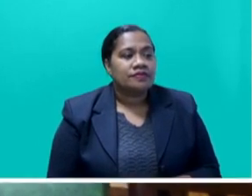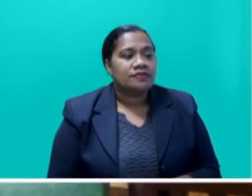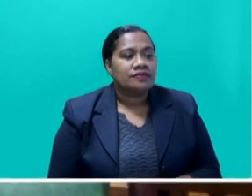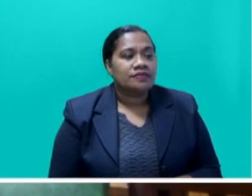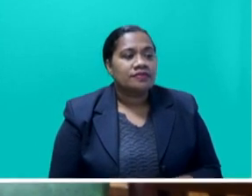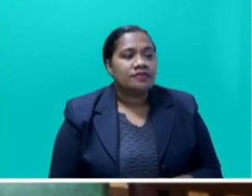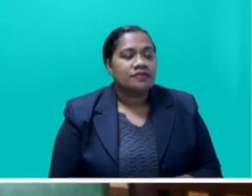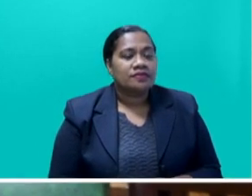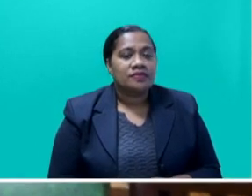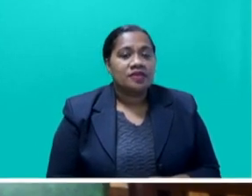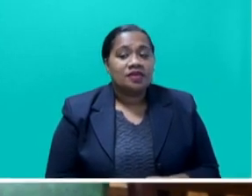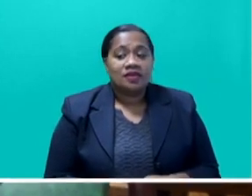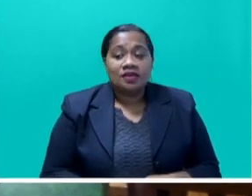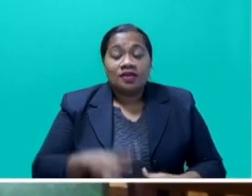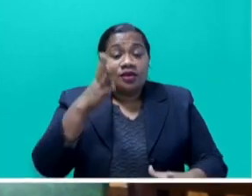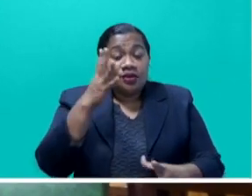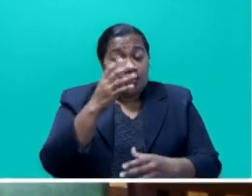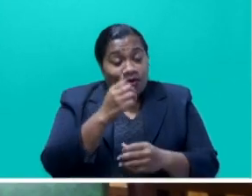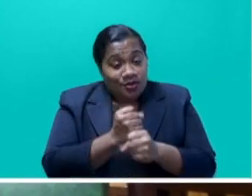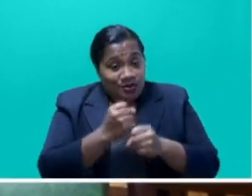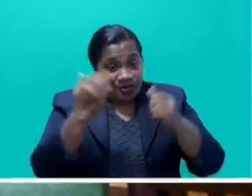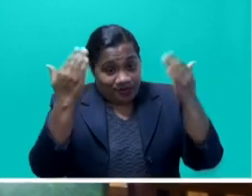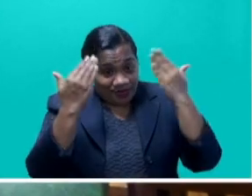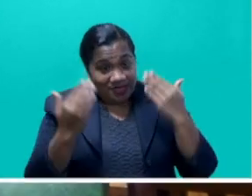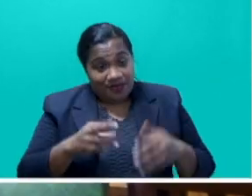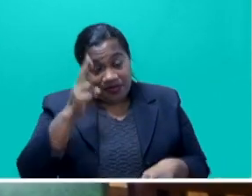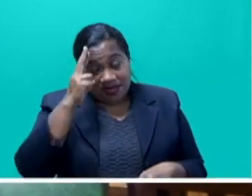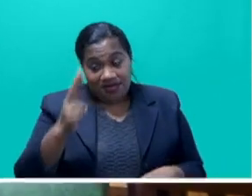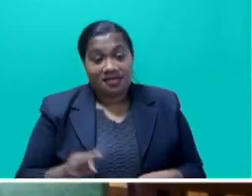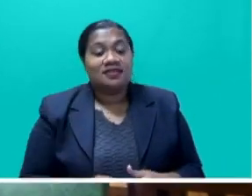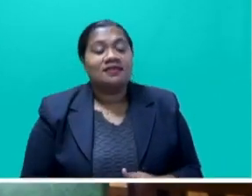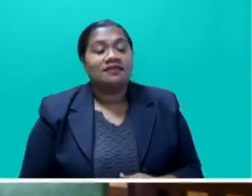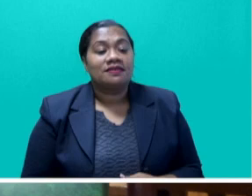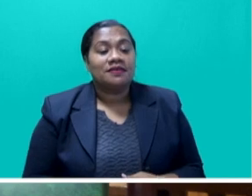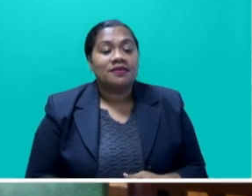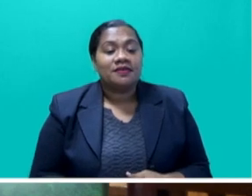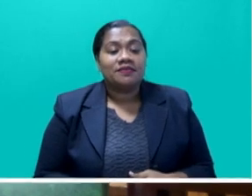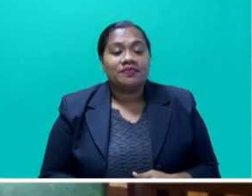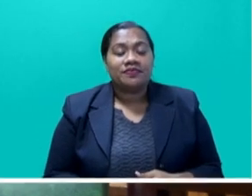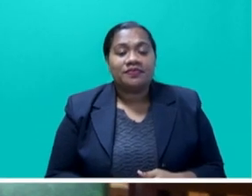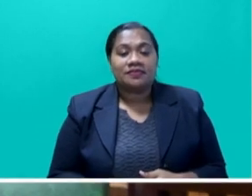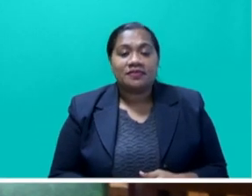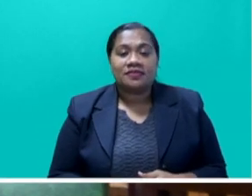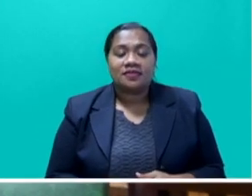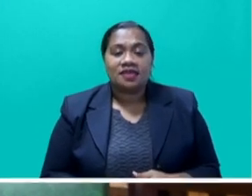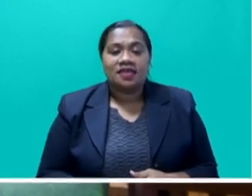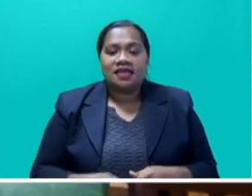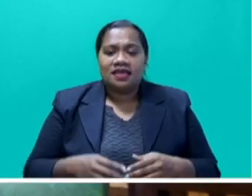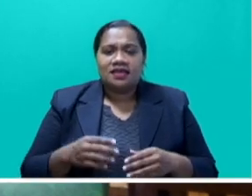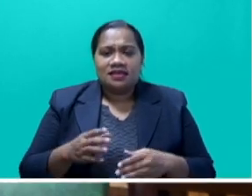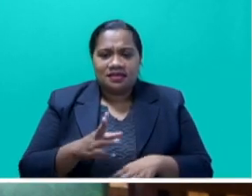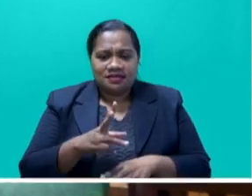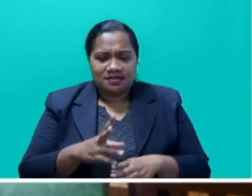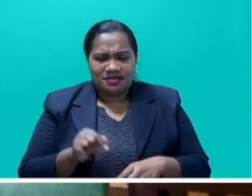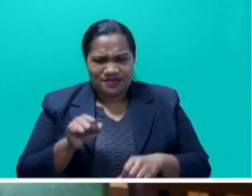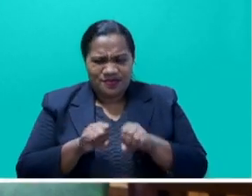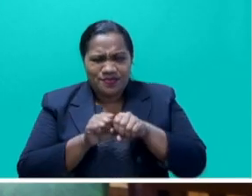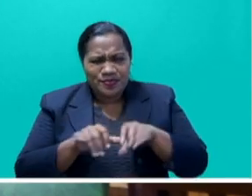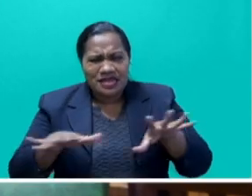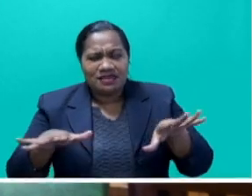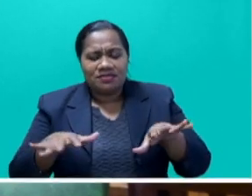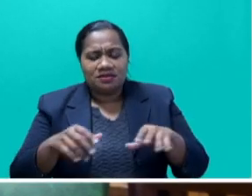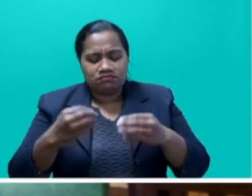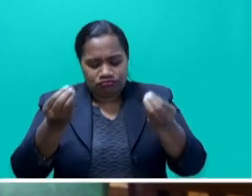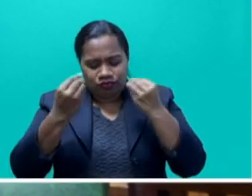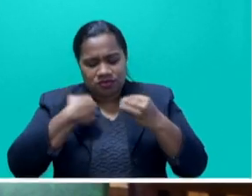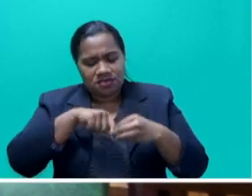To conclude, Mr. Speaker, sir, like in our recovery from natural disasters, this pandemic has taught us a valuable lesson that we